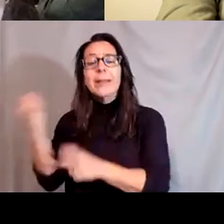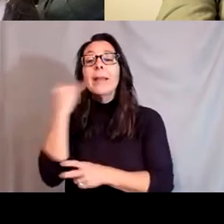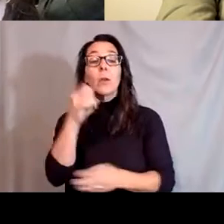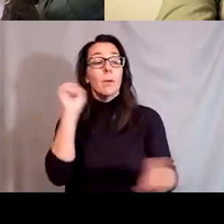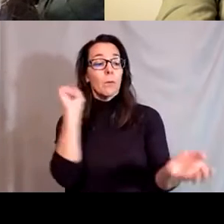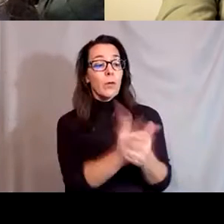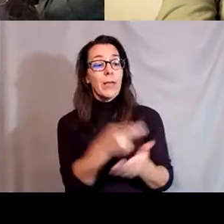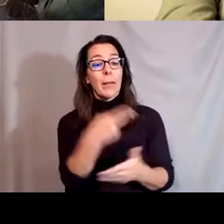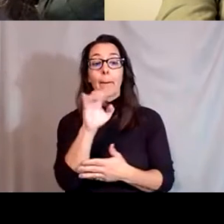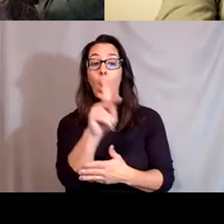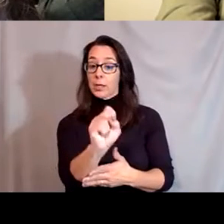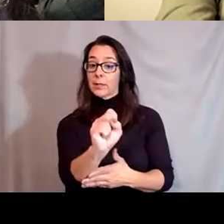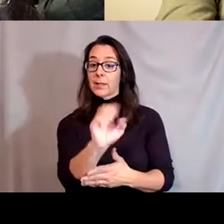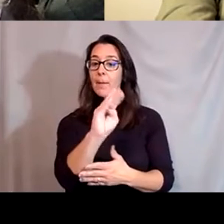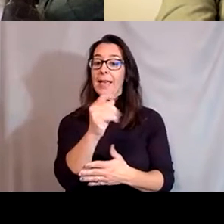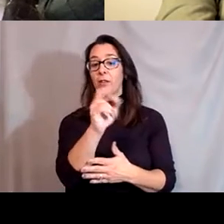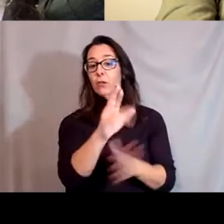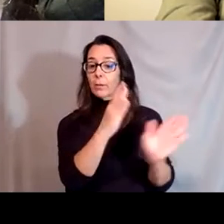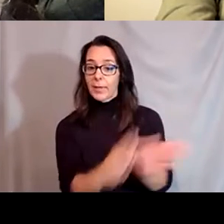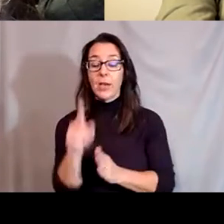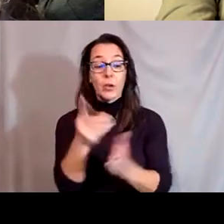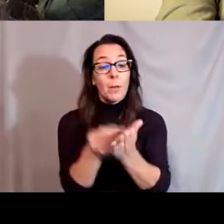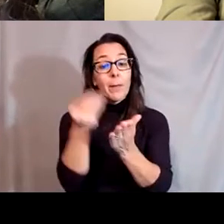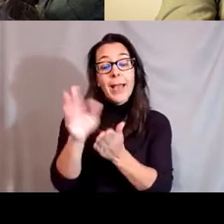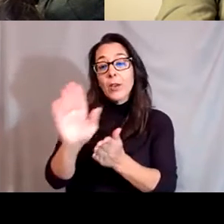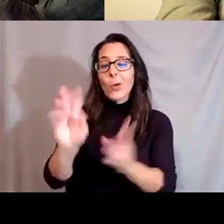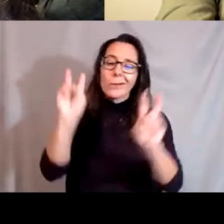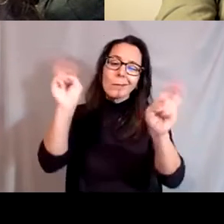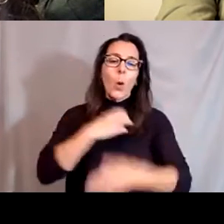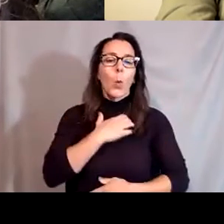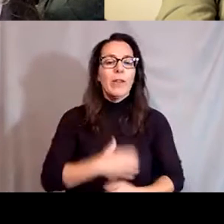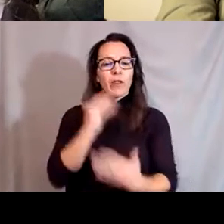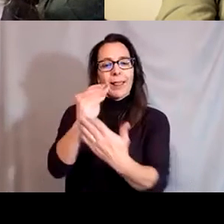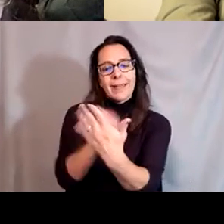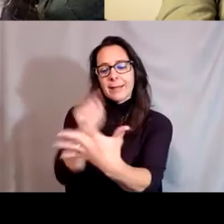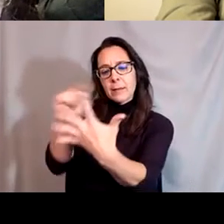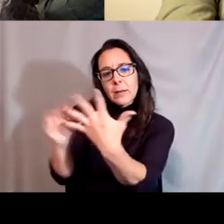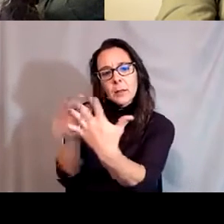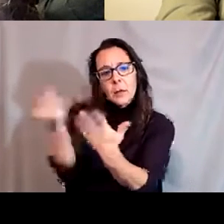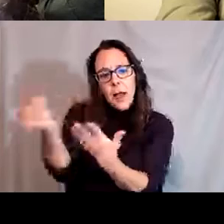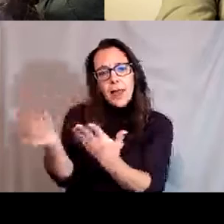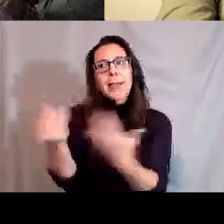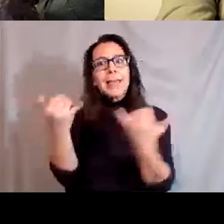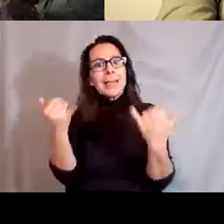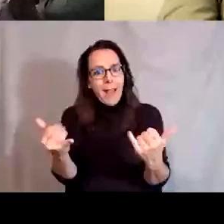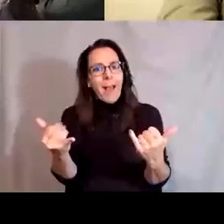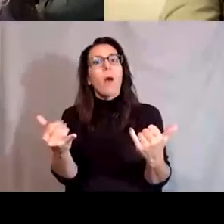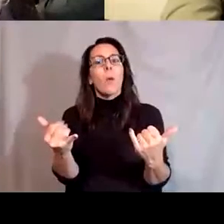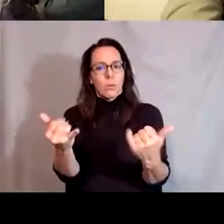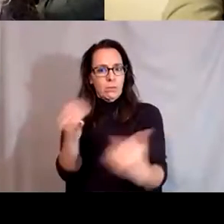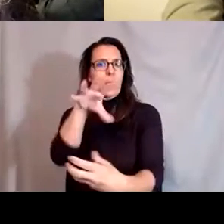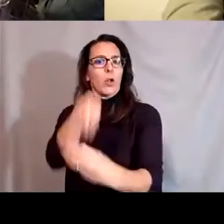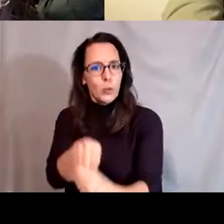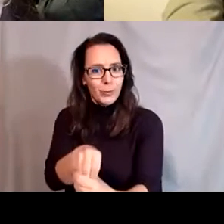to buy this wish list supplies for your parks, now is the time to do it. You know, here's an